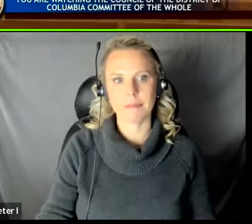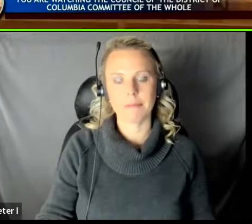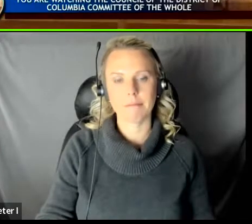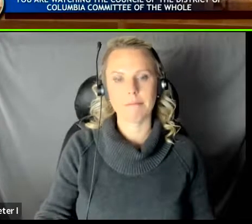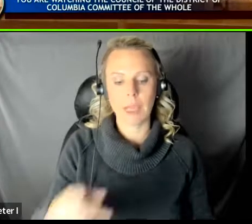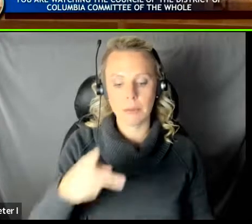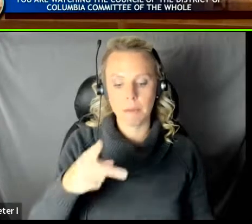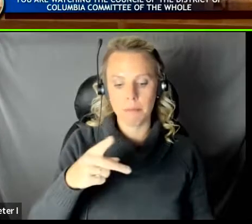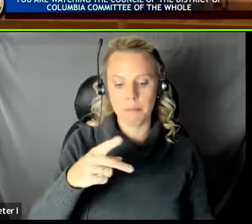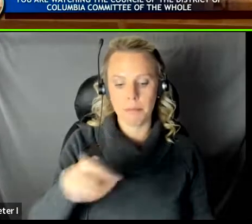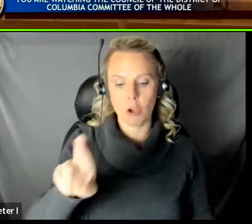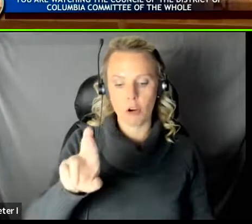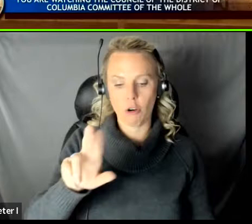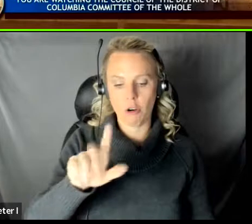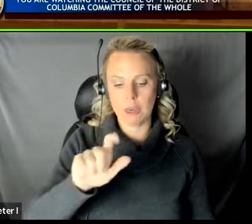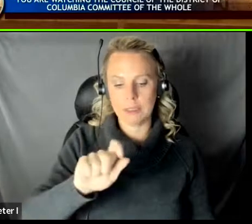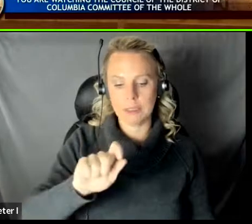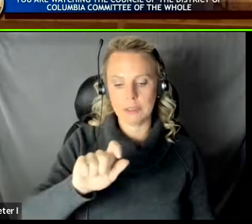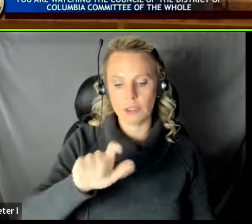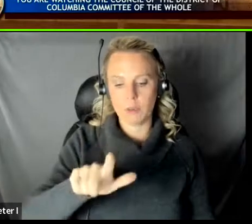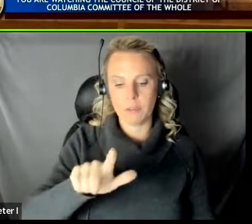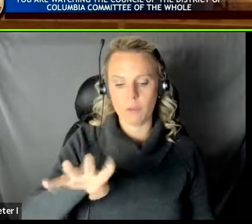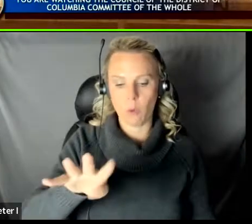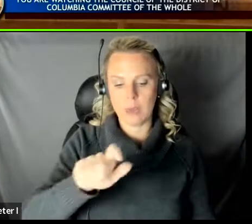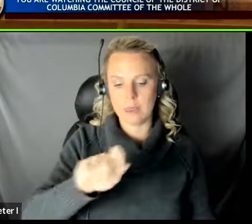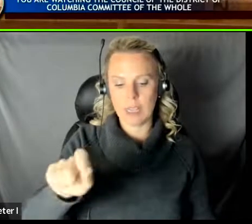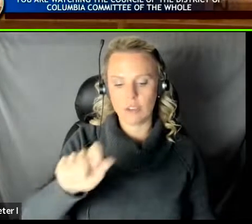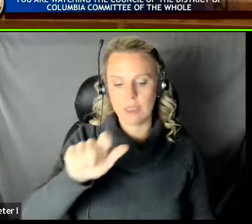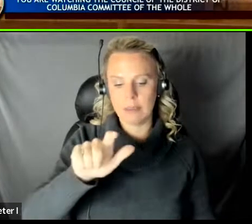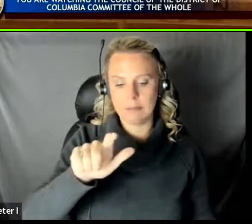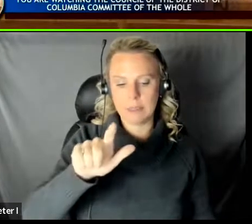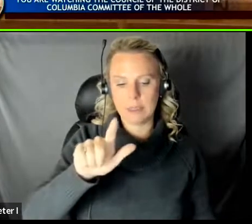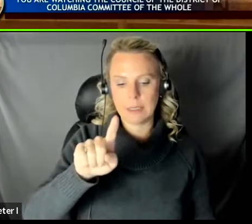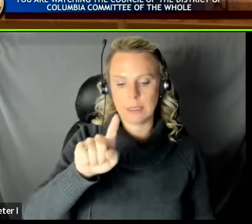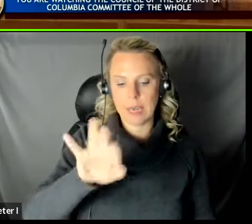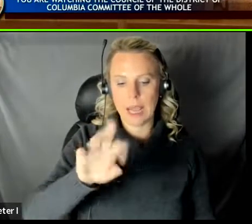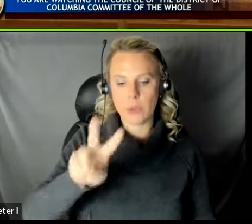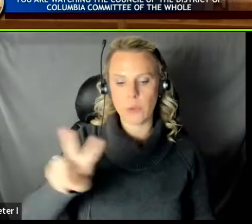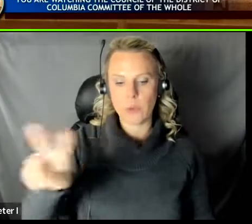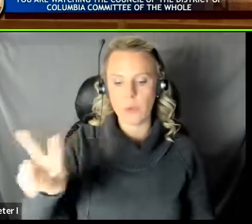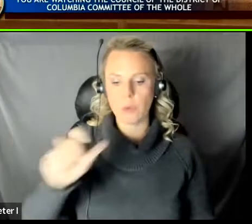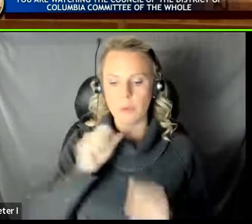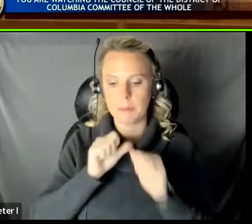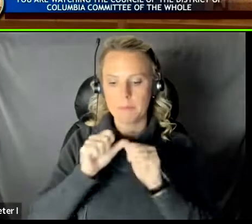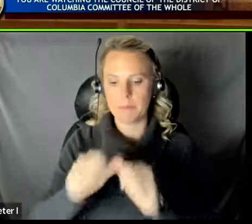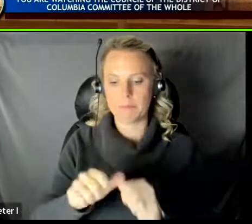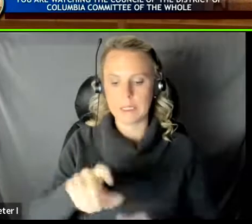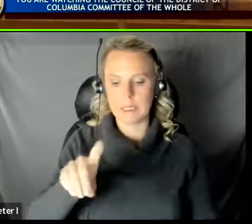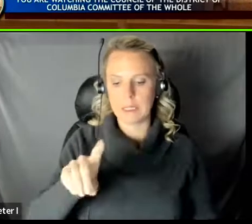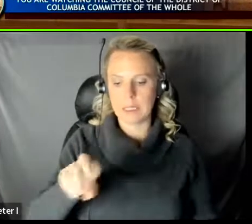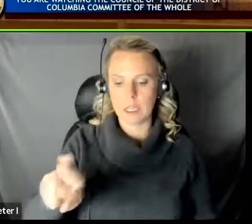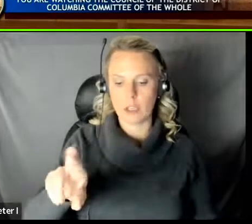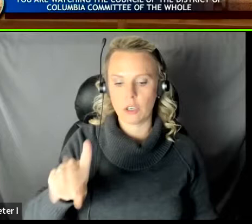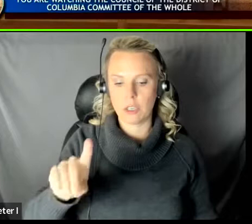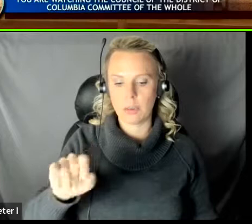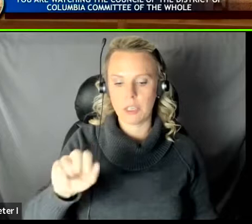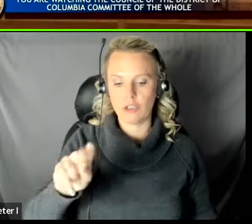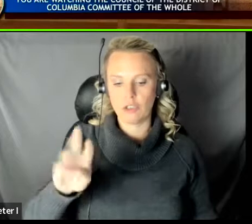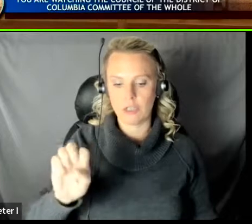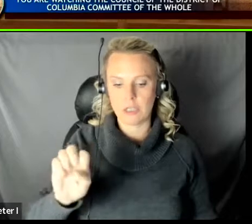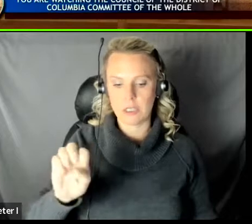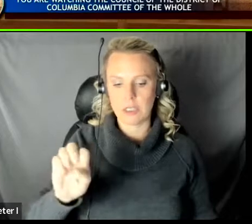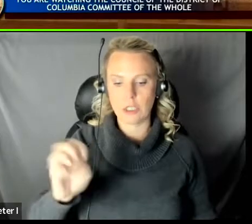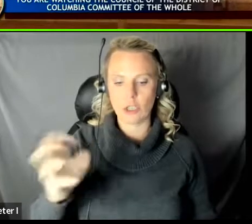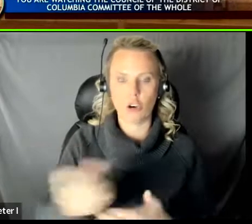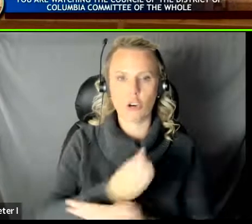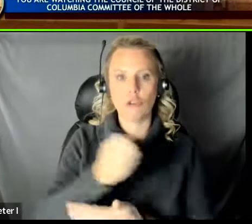PR 24-933 would confirm the mayor's nomination of Dr. Domenici to serve. Dr. Domenici earned